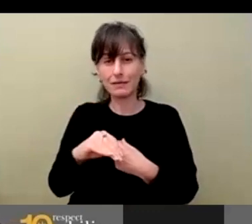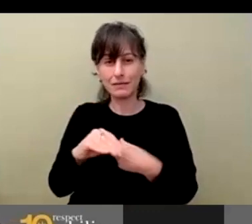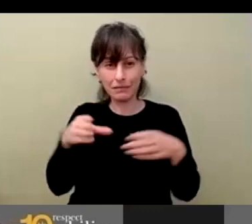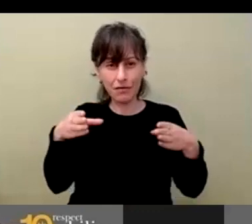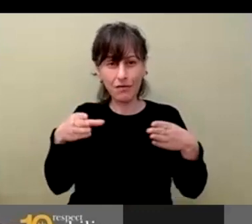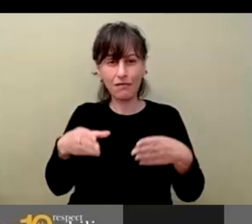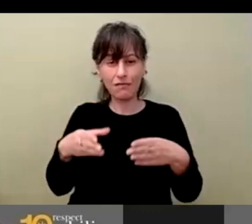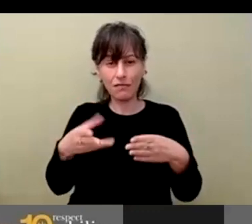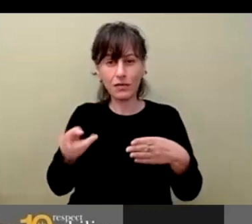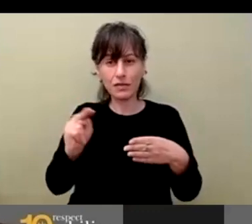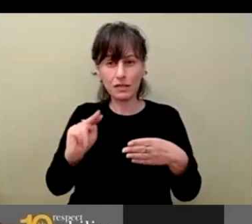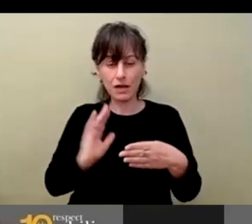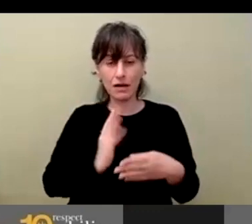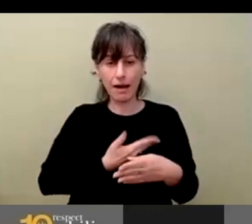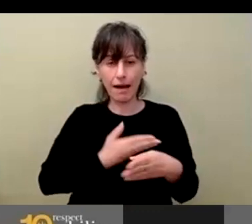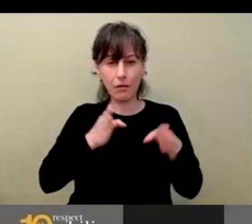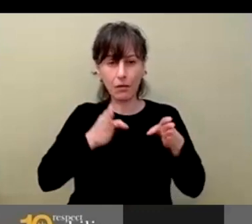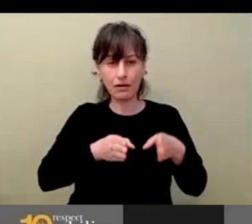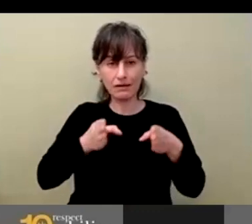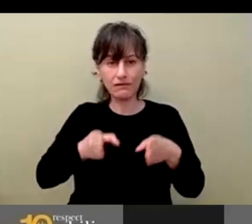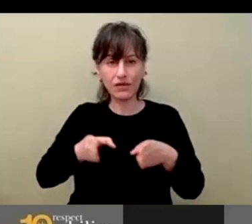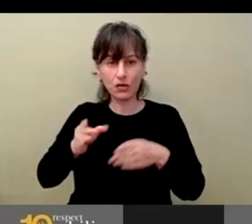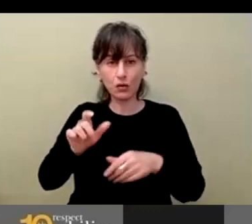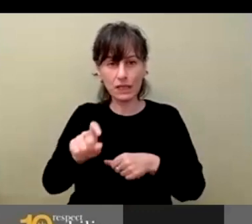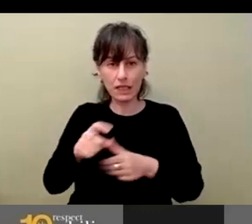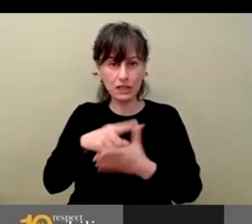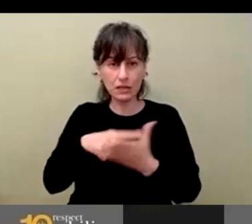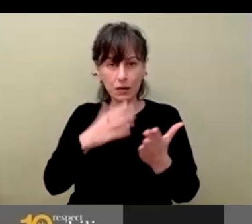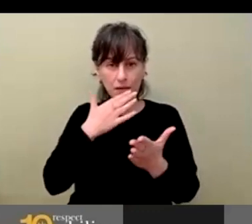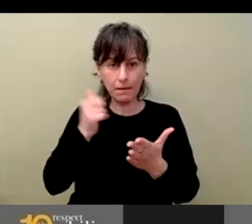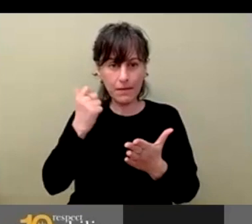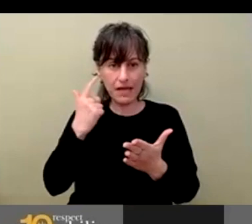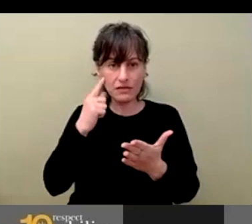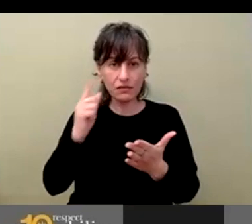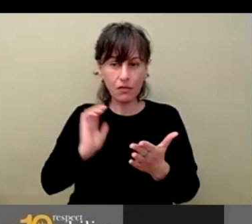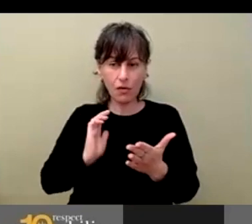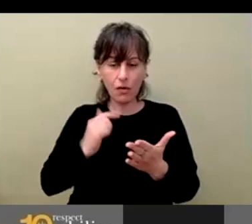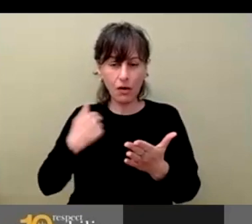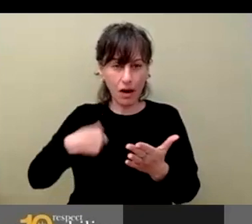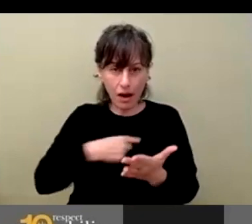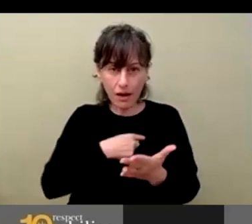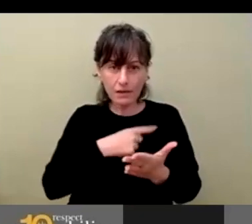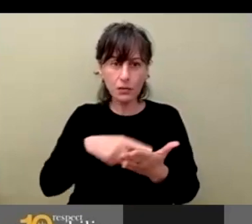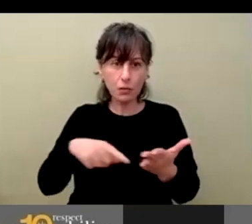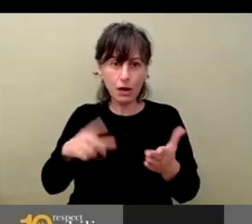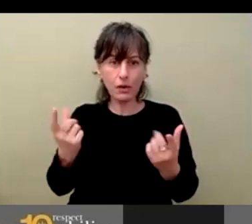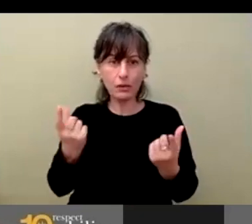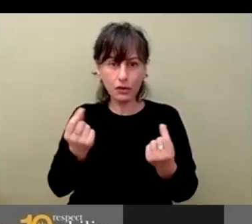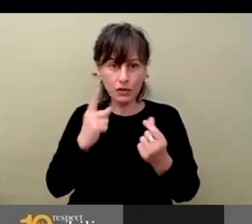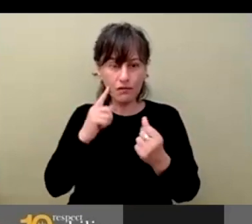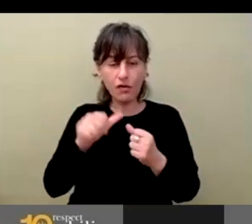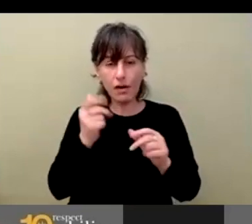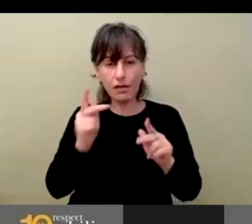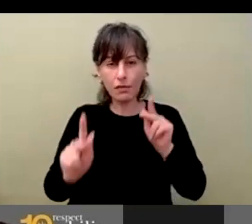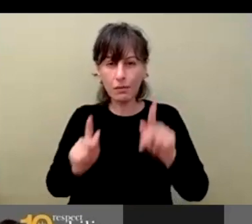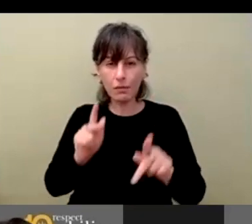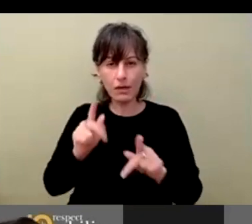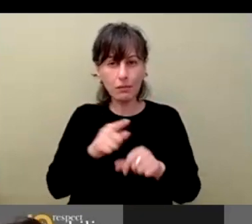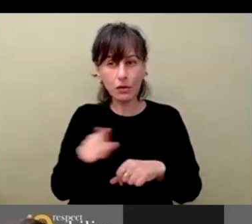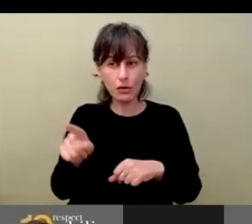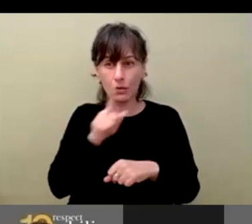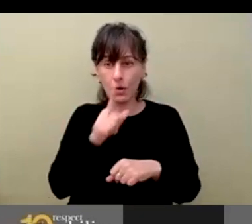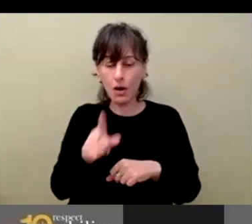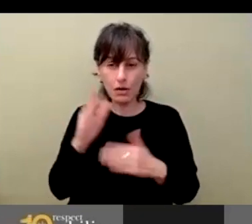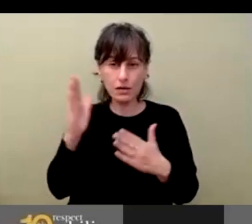focused on our individual needs, what is best for us, what we're going to be doing for other people. Like, you are